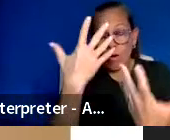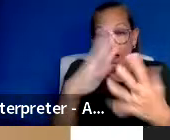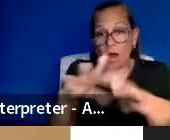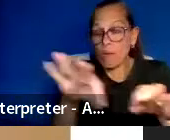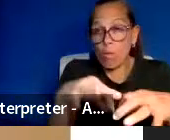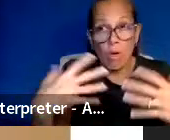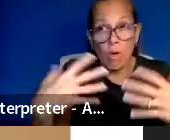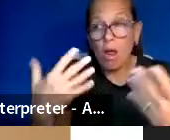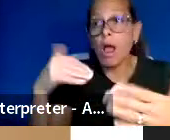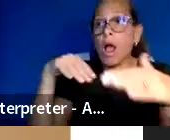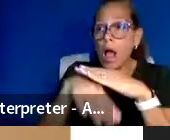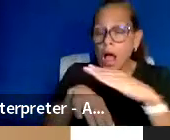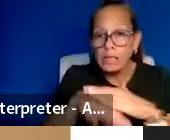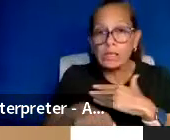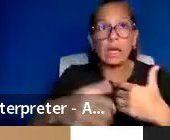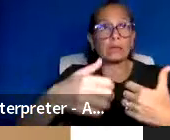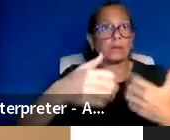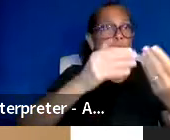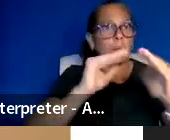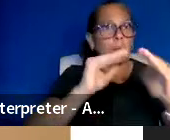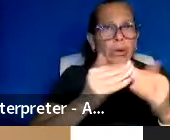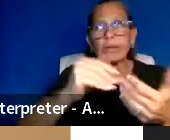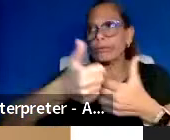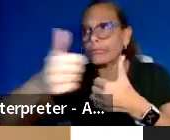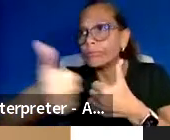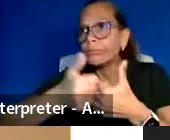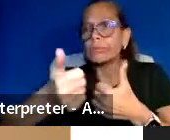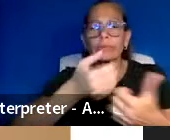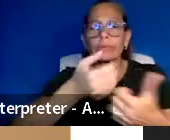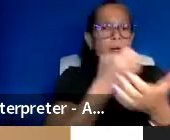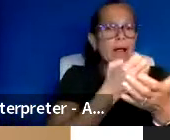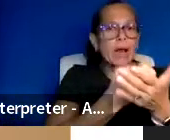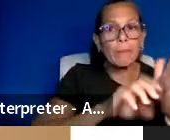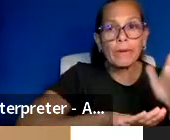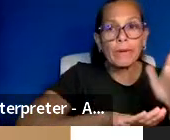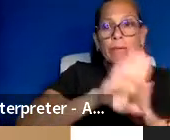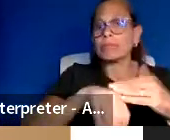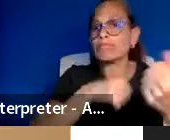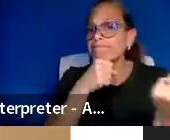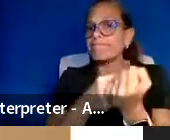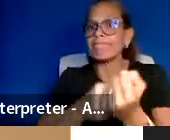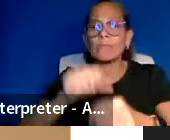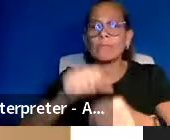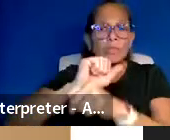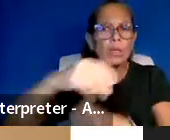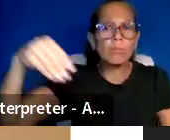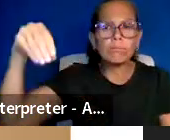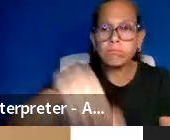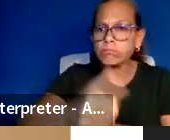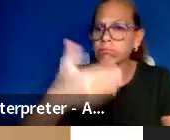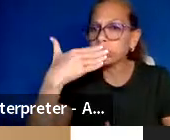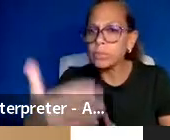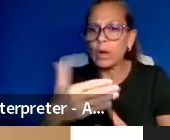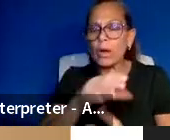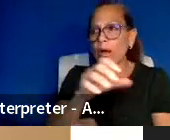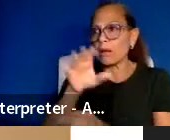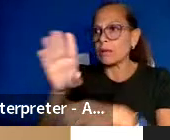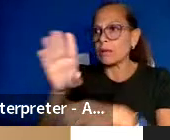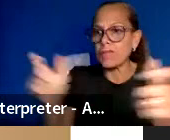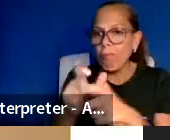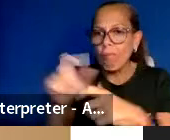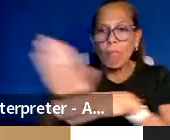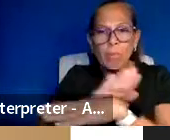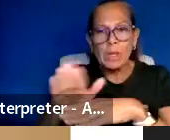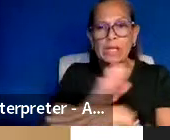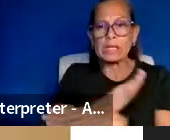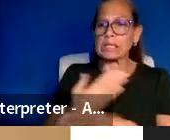and opportunity, transportation alternatives, economic development, good paying jobs, supporting our small businesses and our